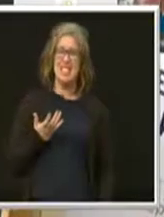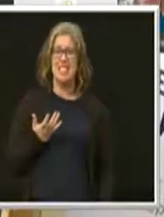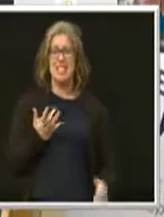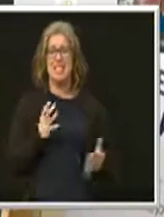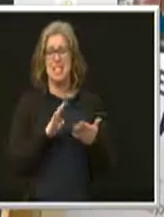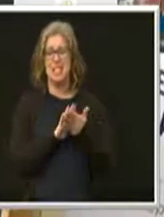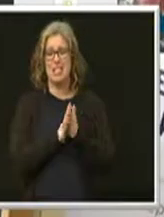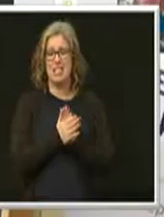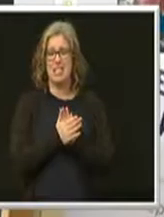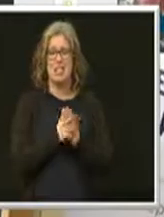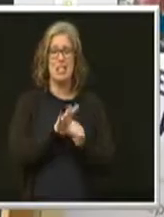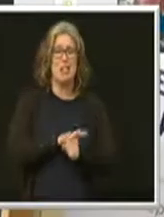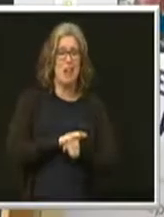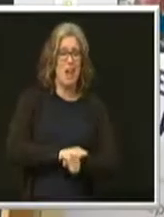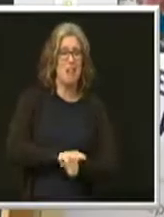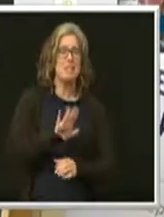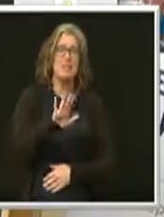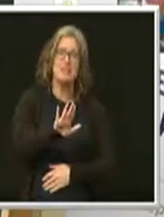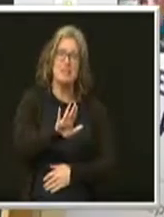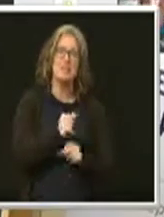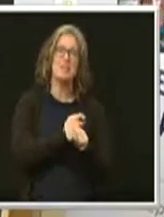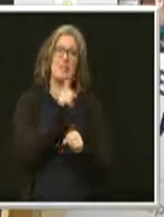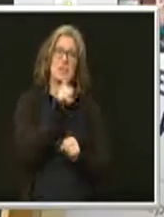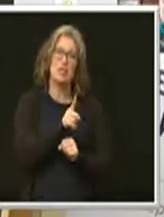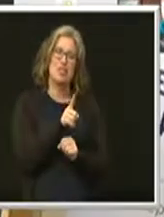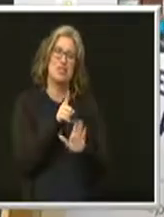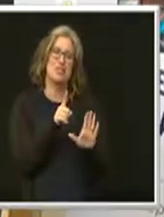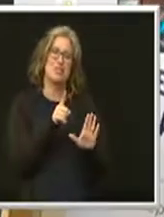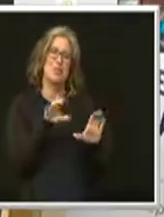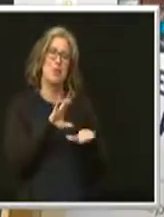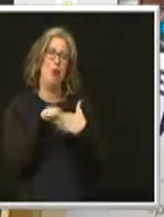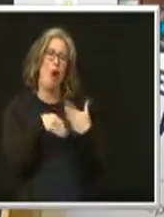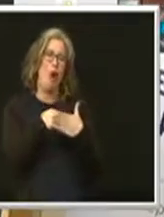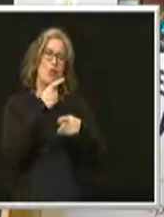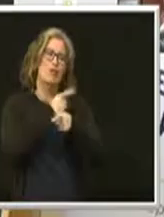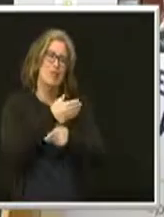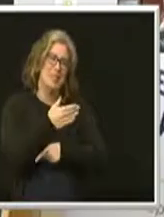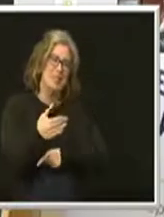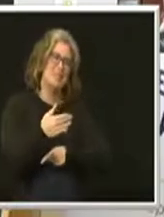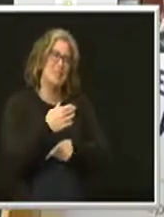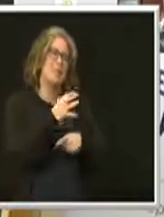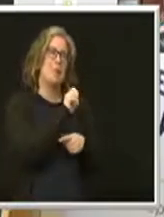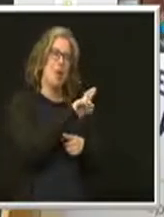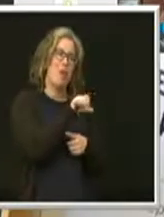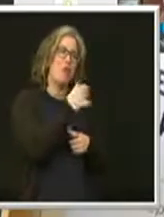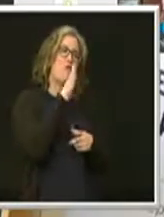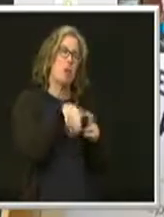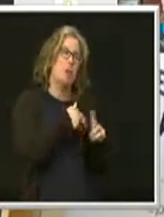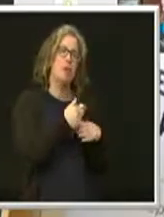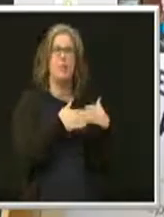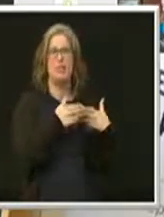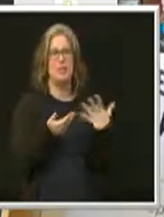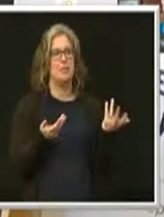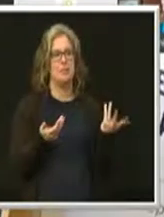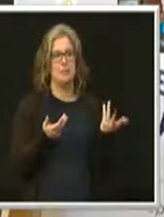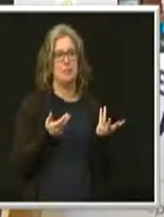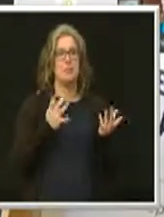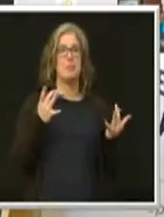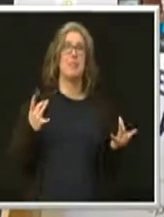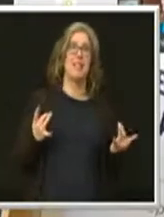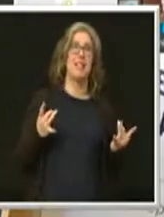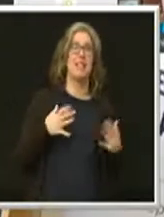getting stressed about this, just please make sure you're doing all the great things the mayor and others have talked about. So whether it's